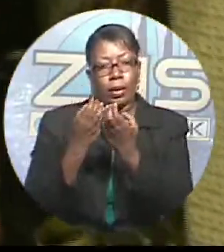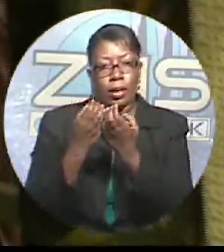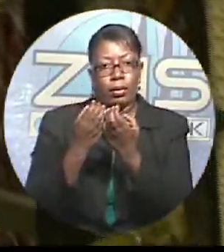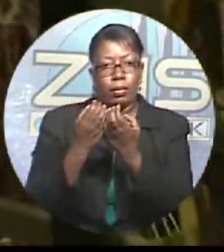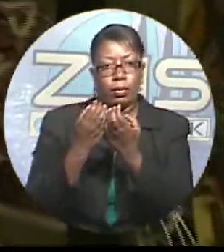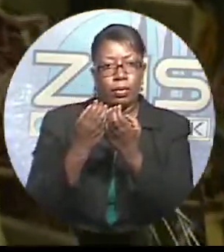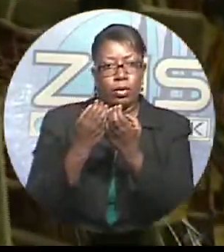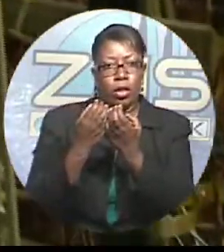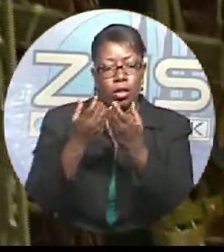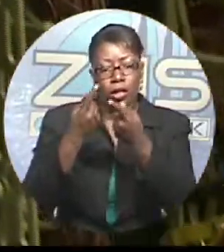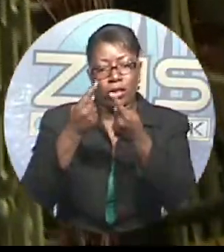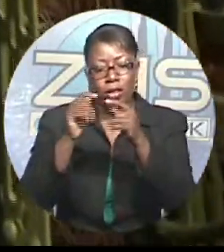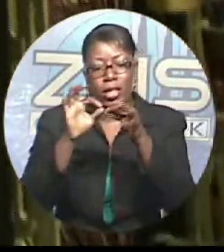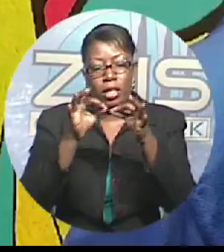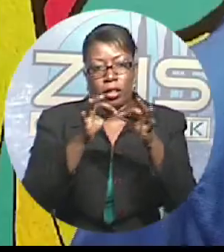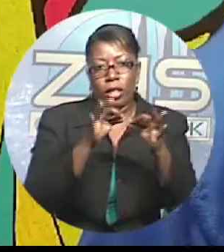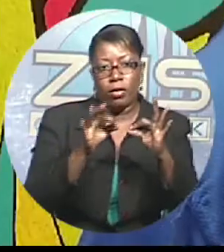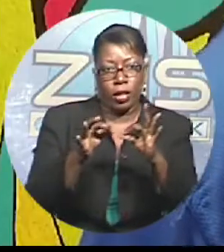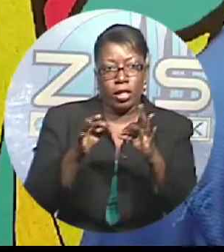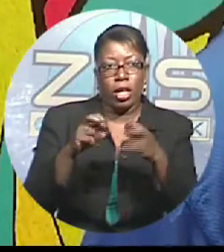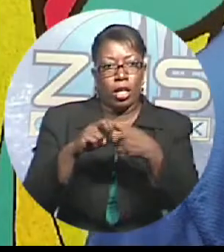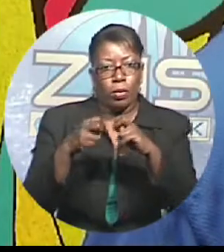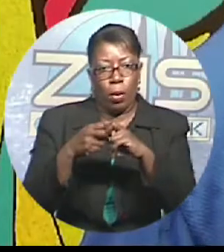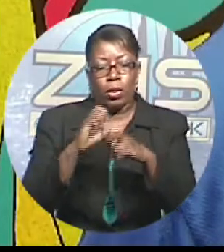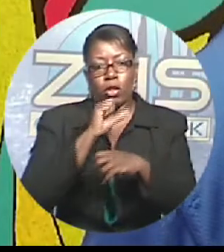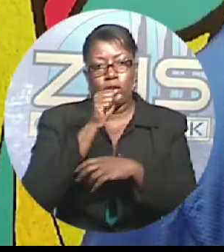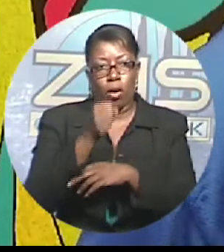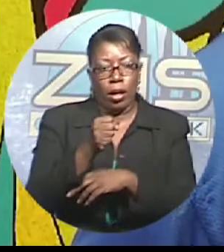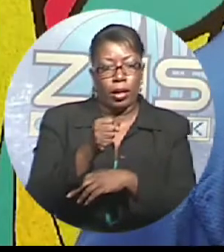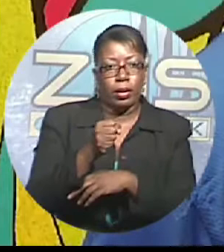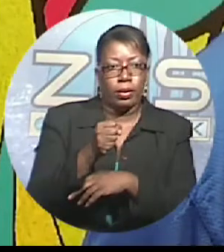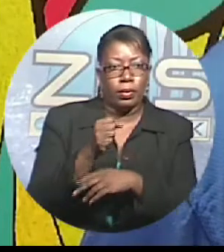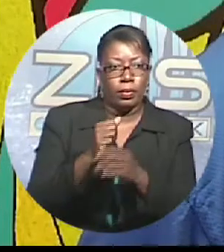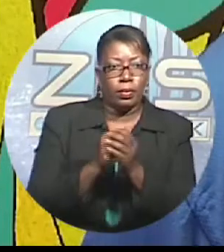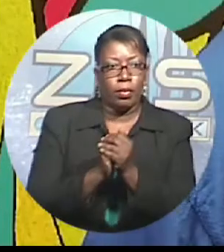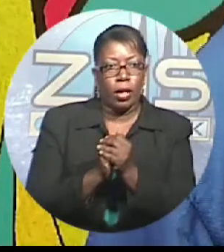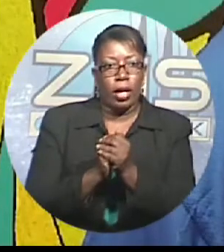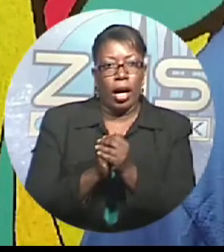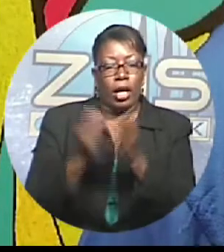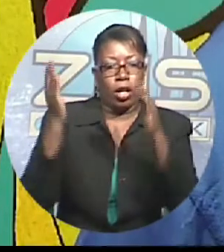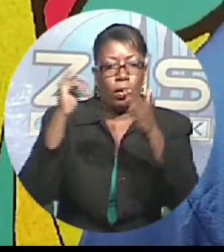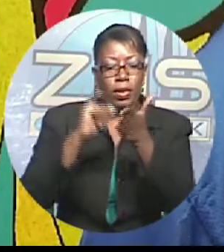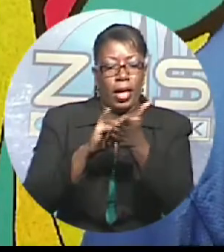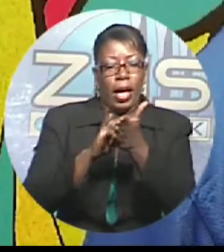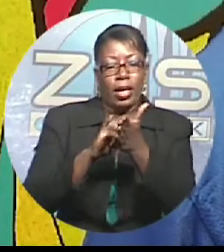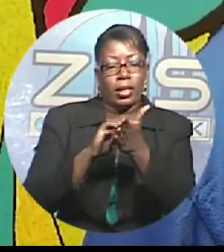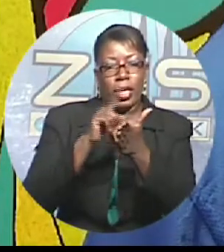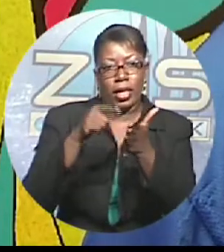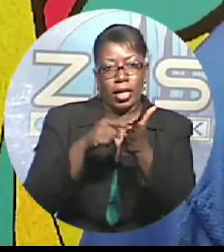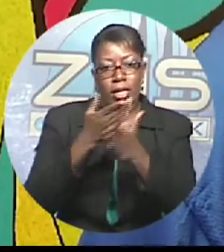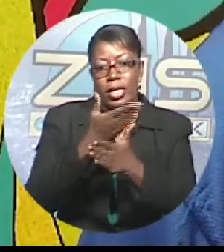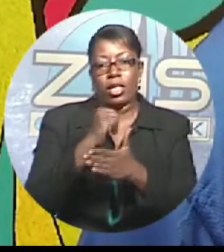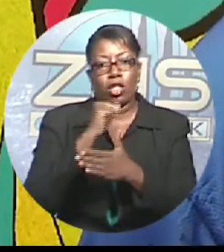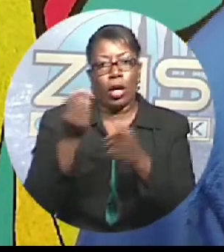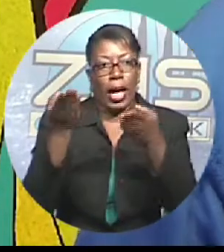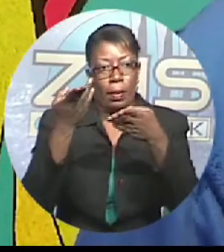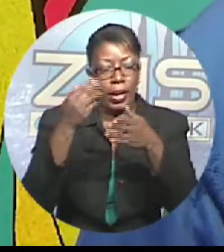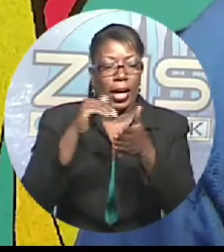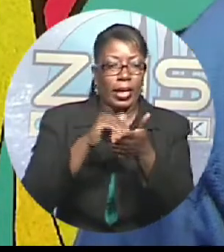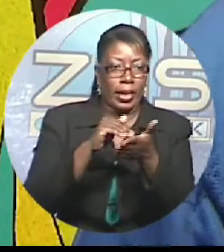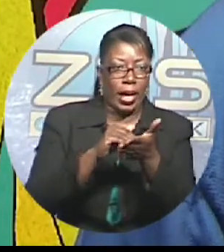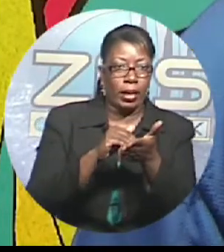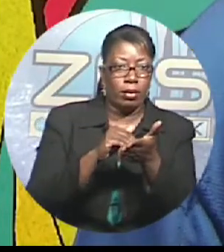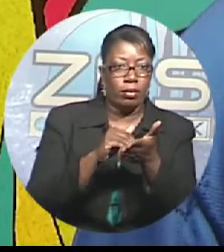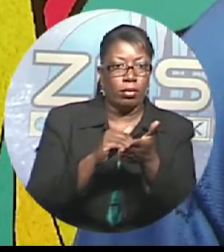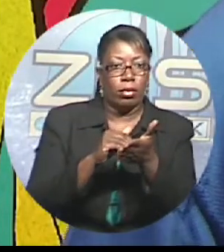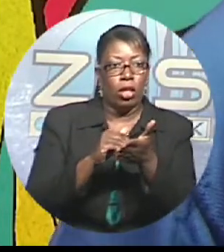mode. But we've been mandated and tasked to ensure by our board that these things do not happen. And of course, we understand that you will have an